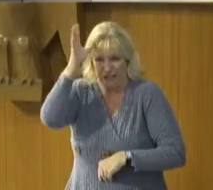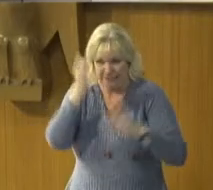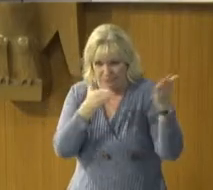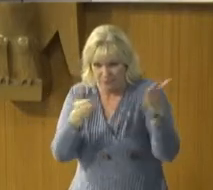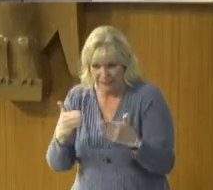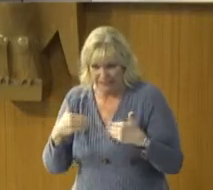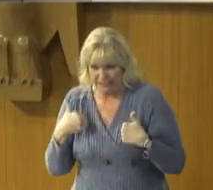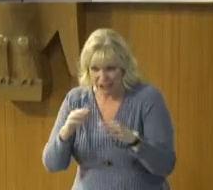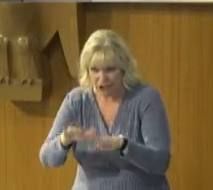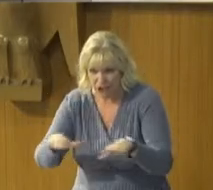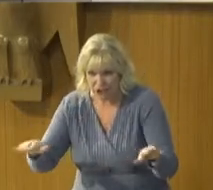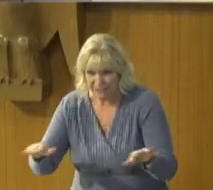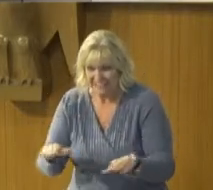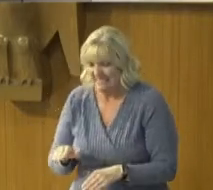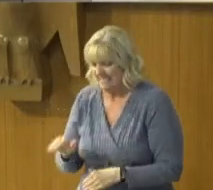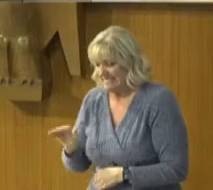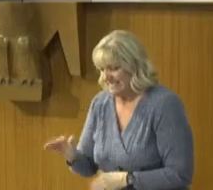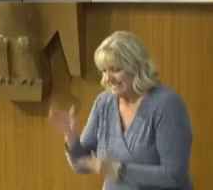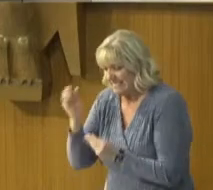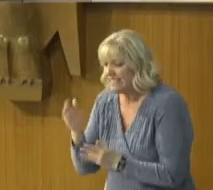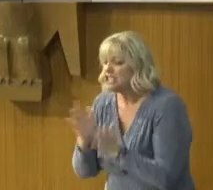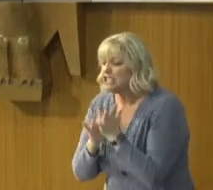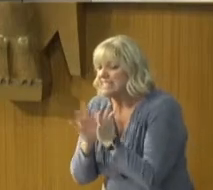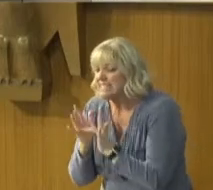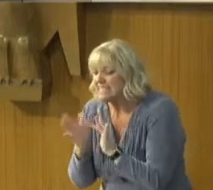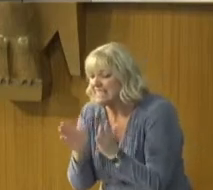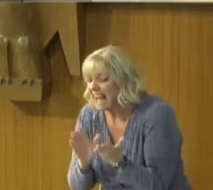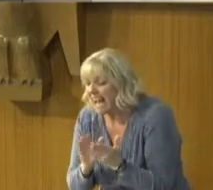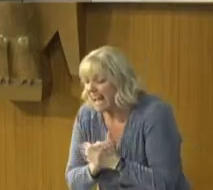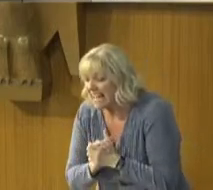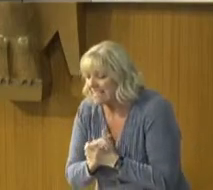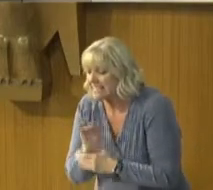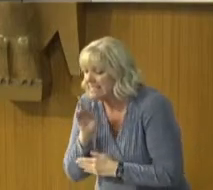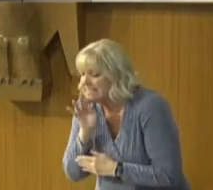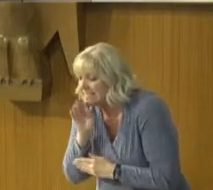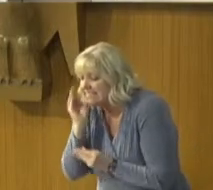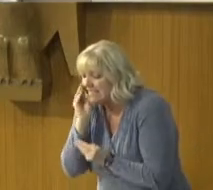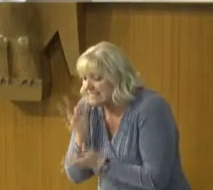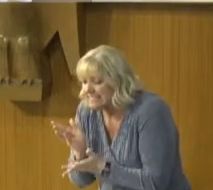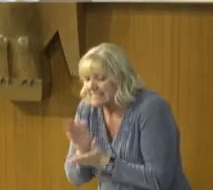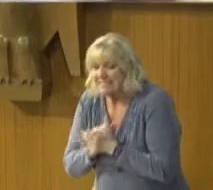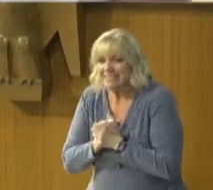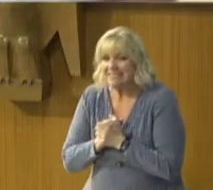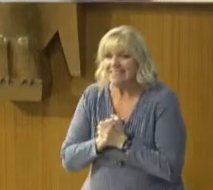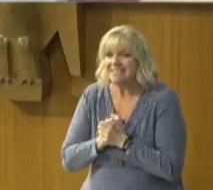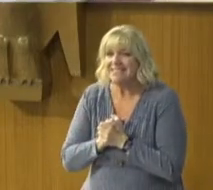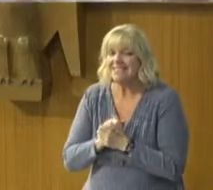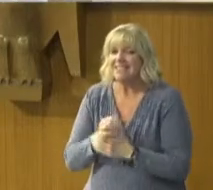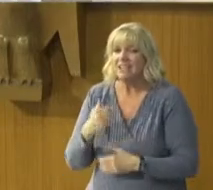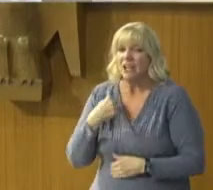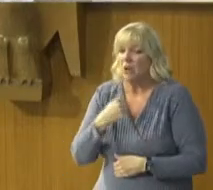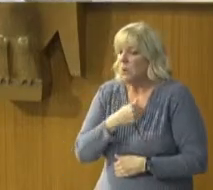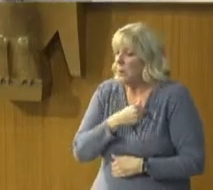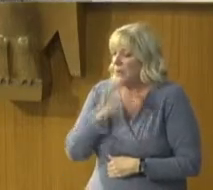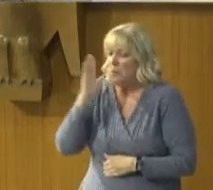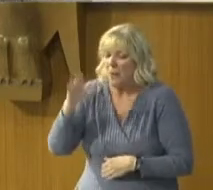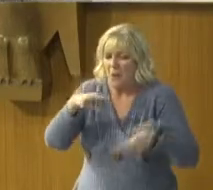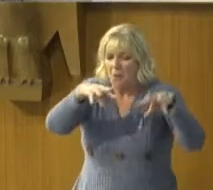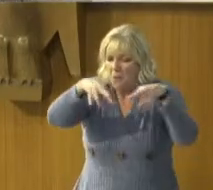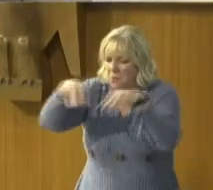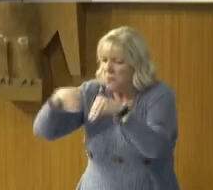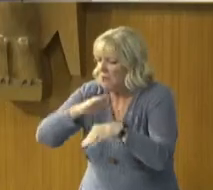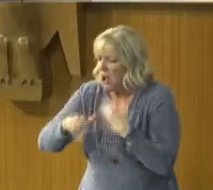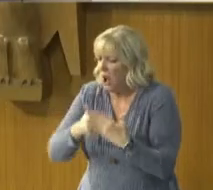youngsters. Just so you know, Jesus died. We whisper apologetically. We extinguish all the candles and we